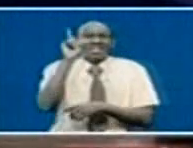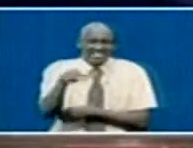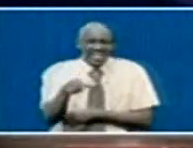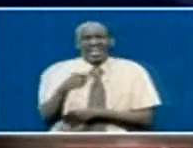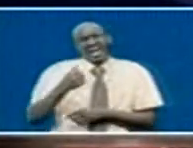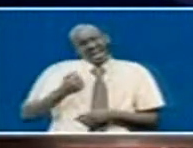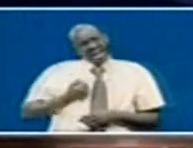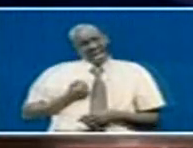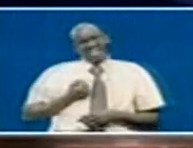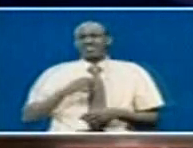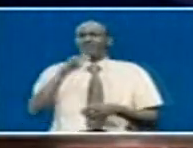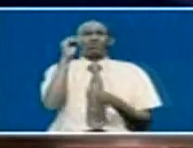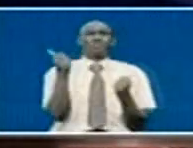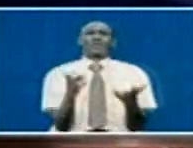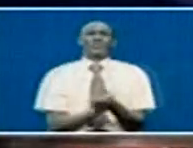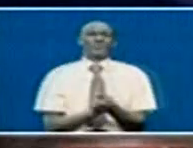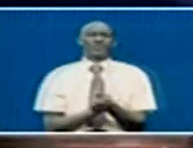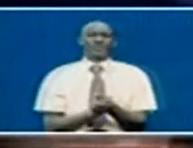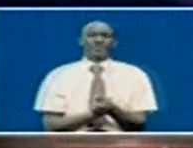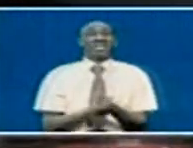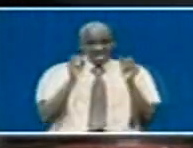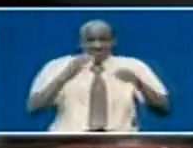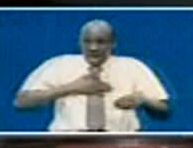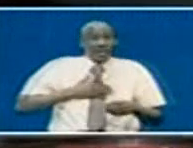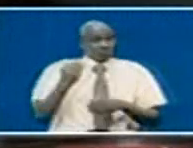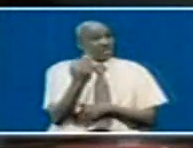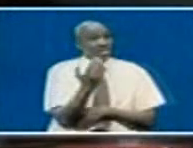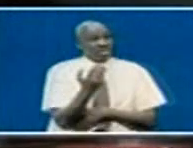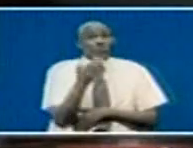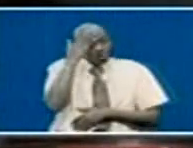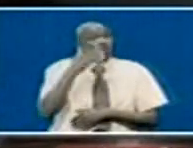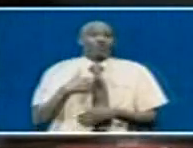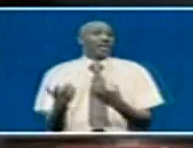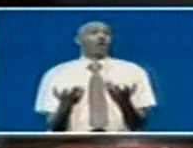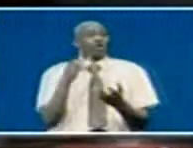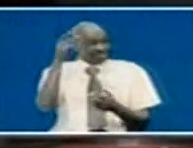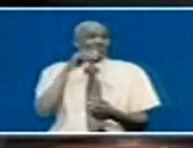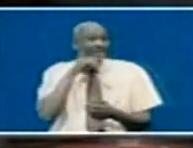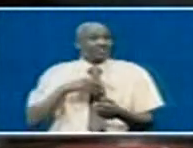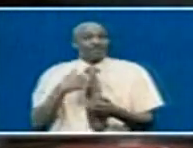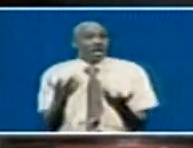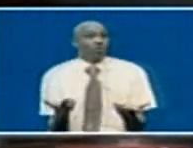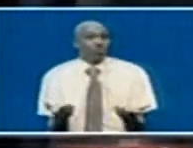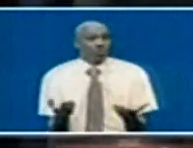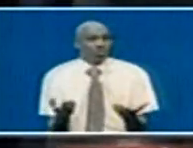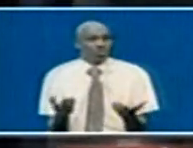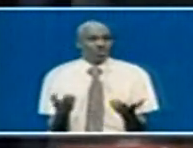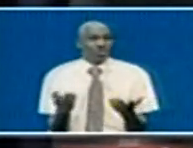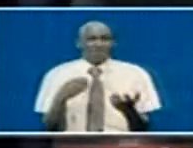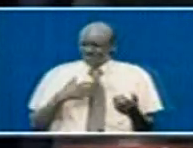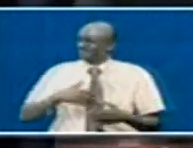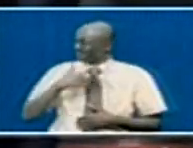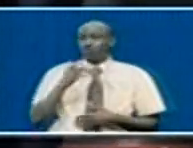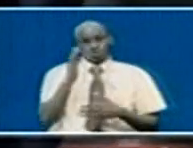girls haven't been found. I mean, if it was our kids, and you know how you would feel as a parent? Well, of course, I would feel